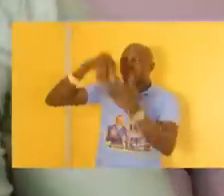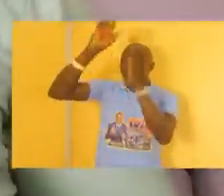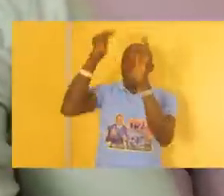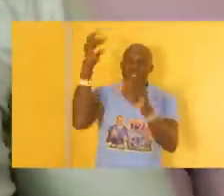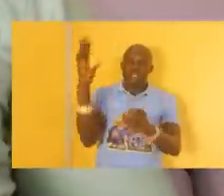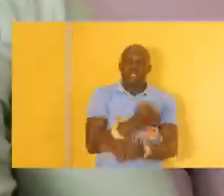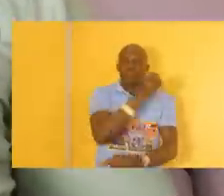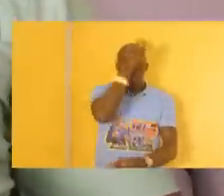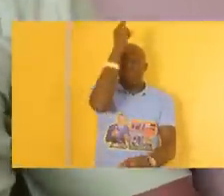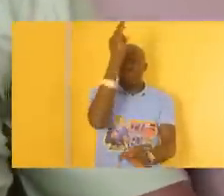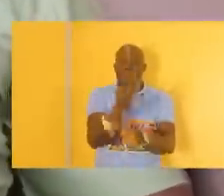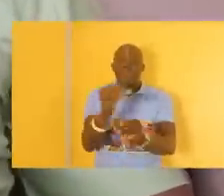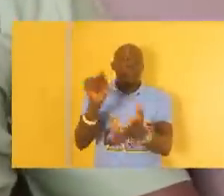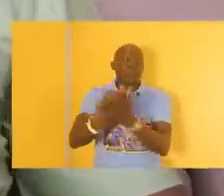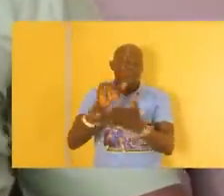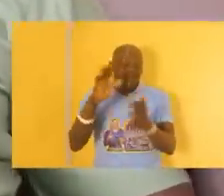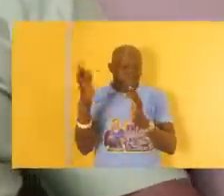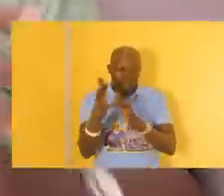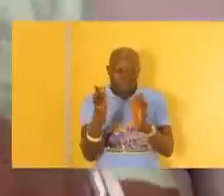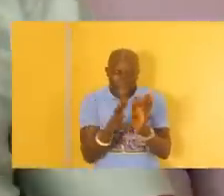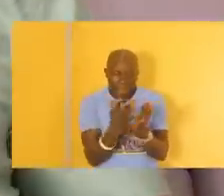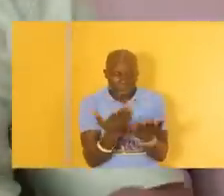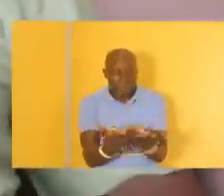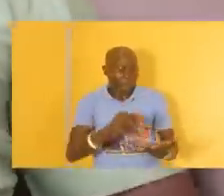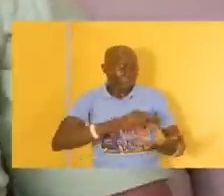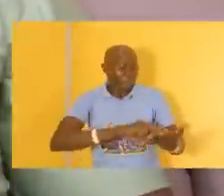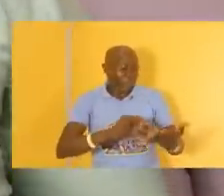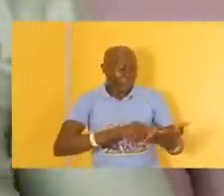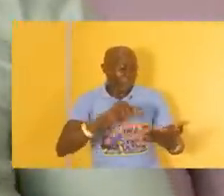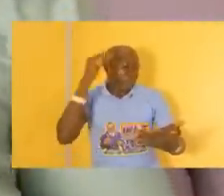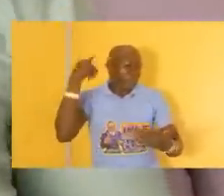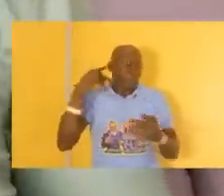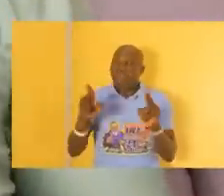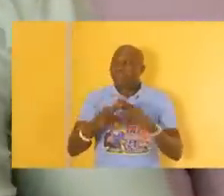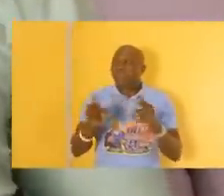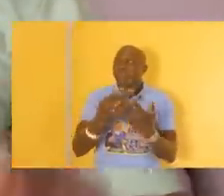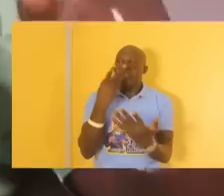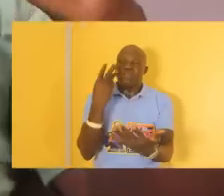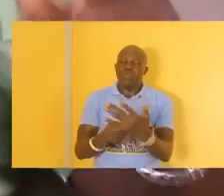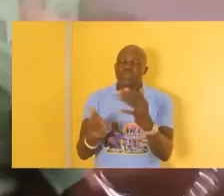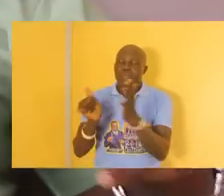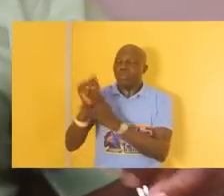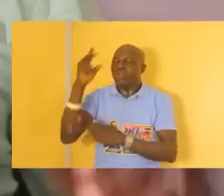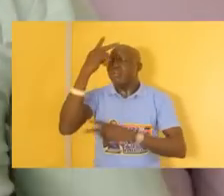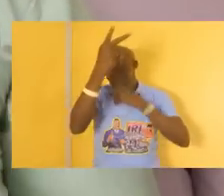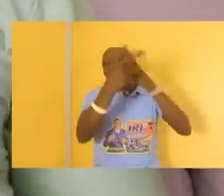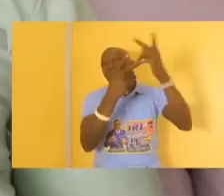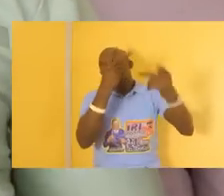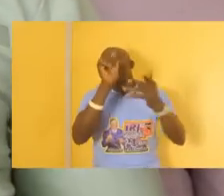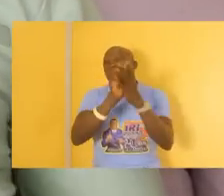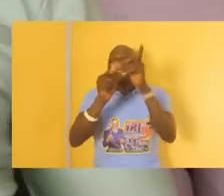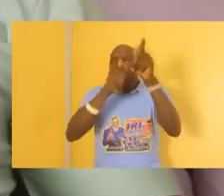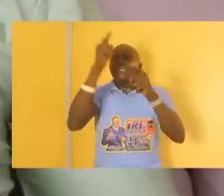your brother, you are going to special place. The people in abroad have arrived. What was not delaying you?